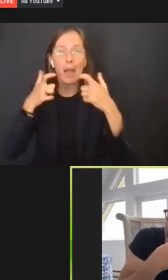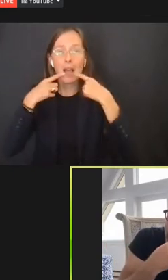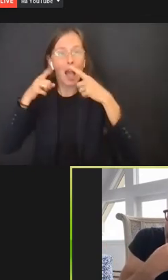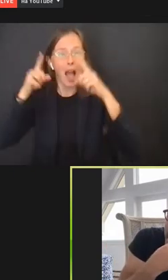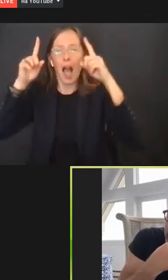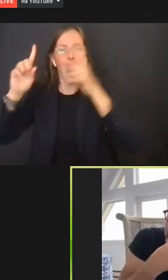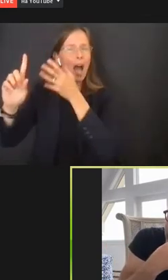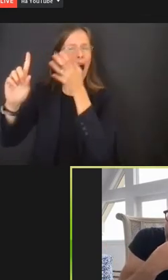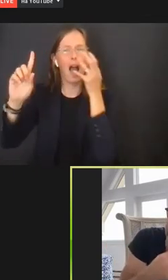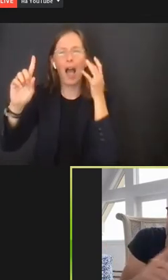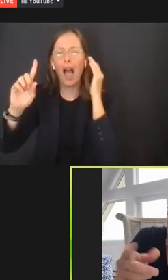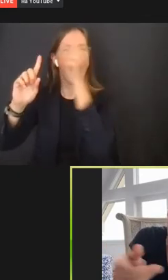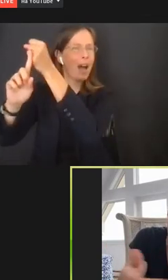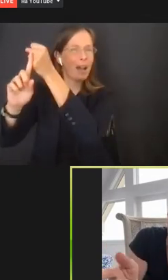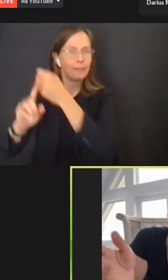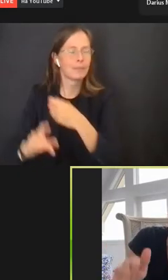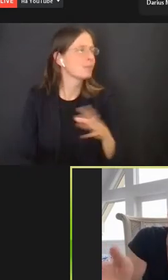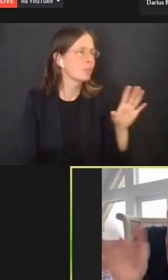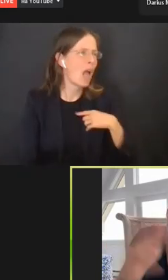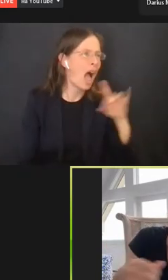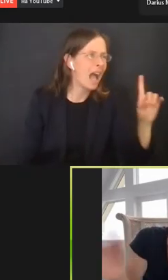unlikely moment. I did always know.